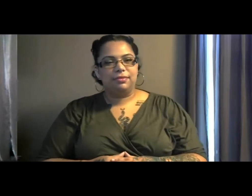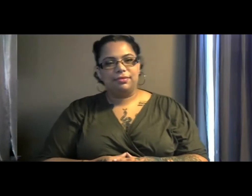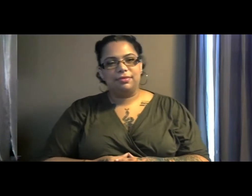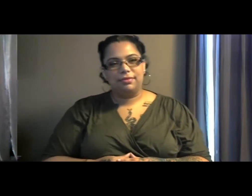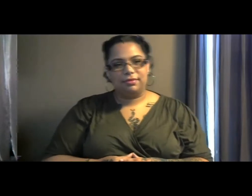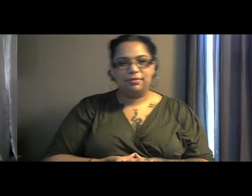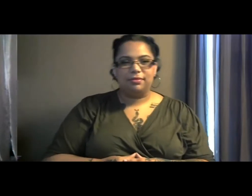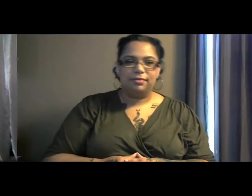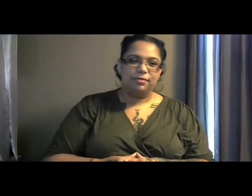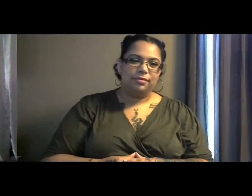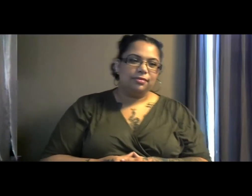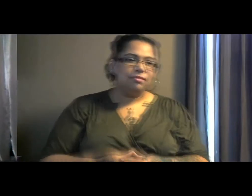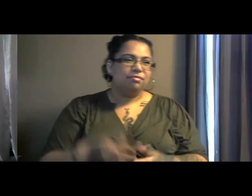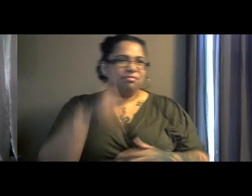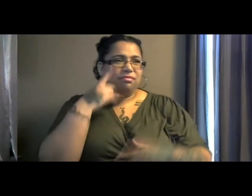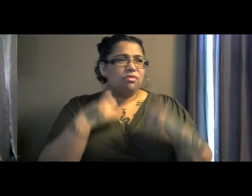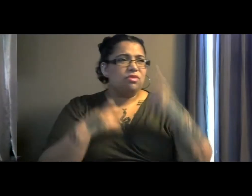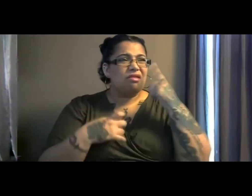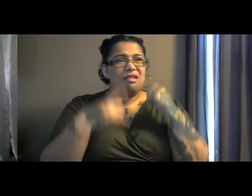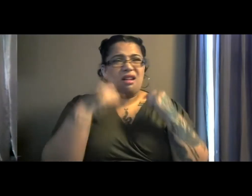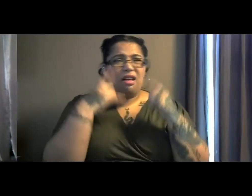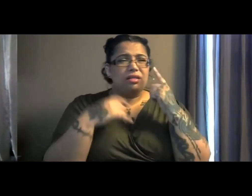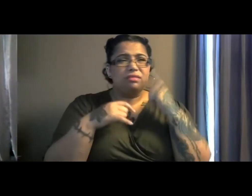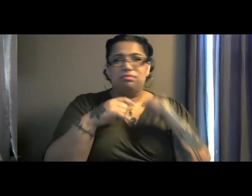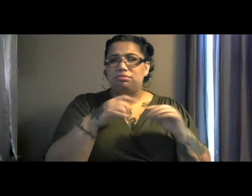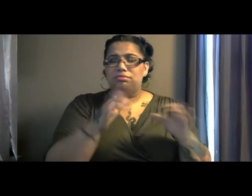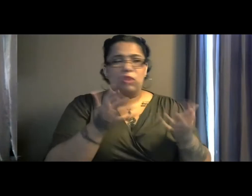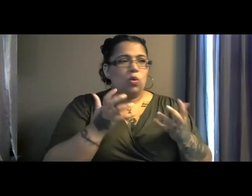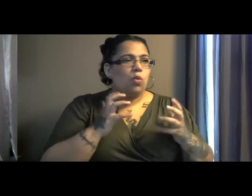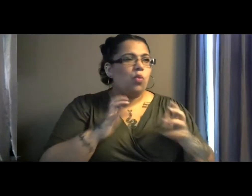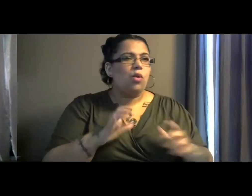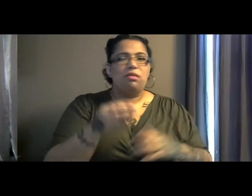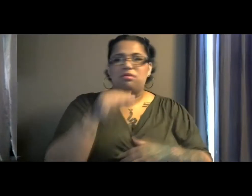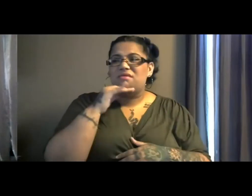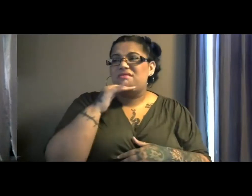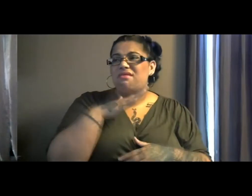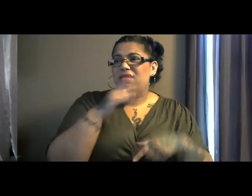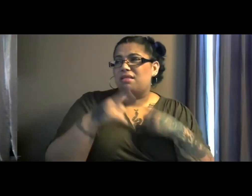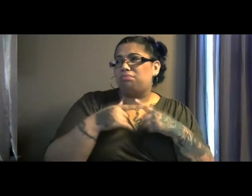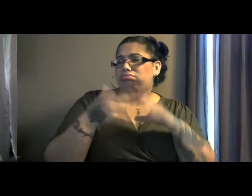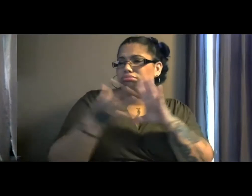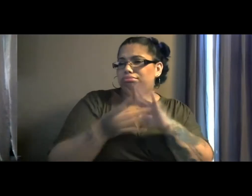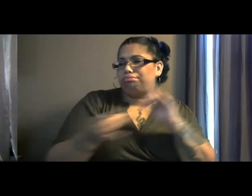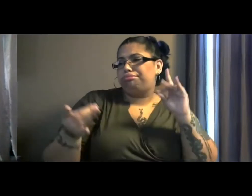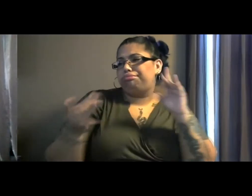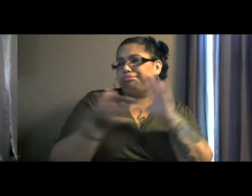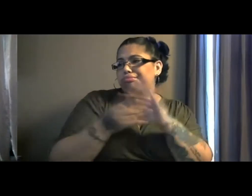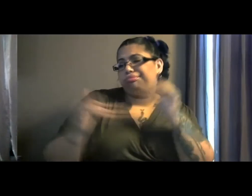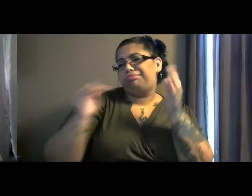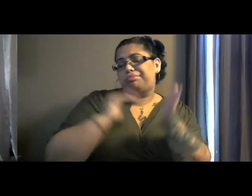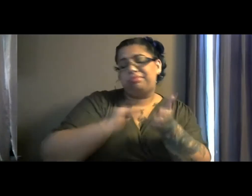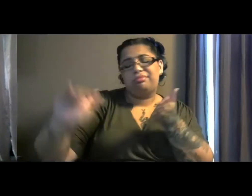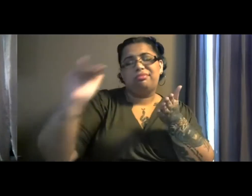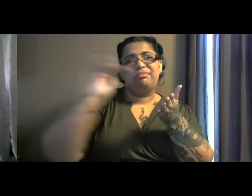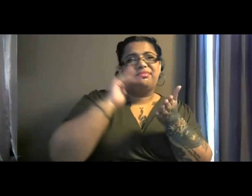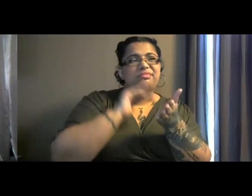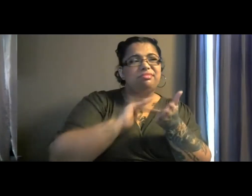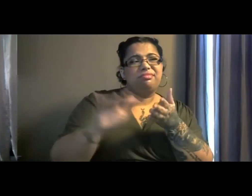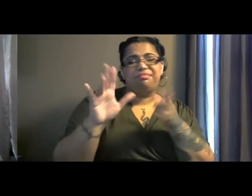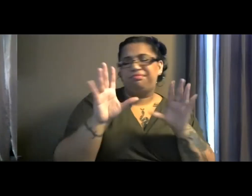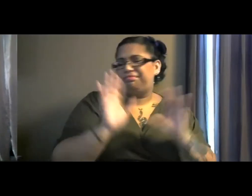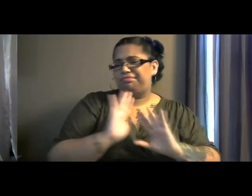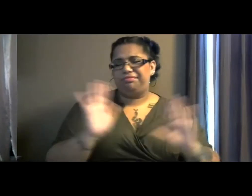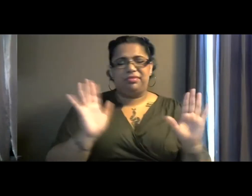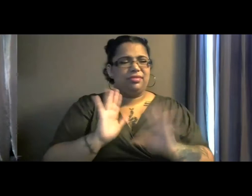Don't wanna cry about it, lie about it, tell a story about it, make excuses about it. What you gonna